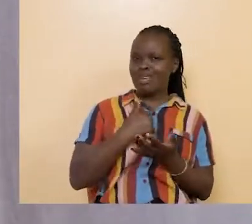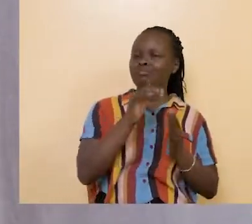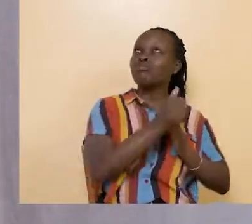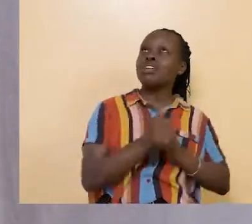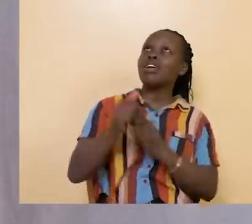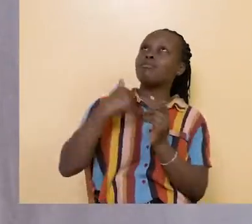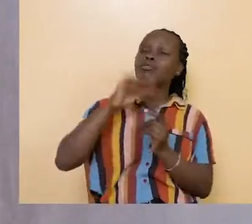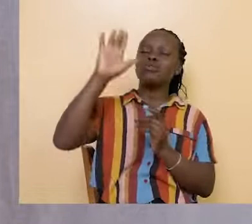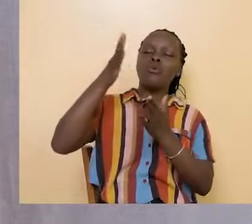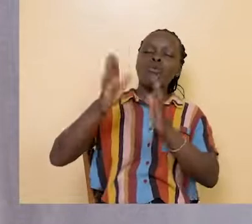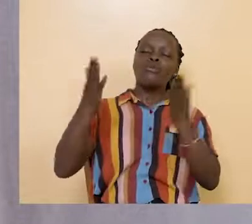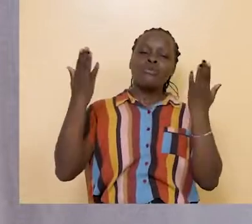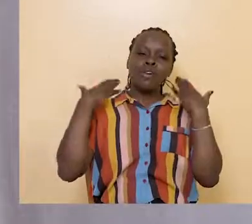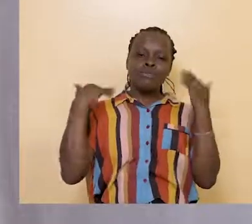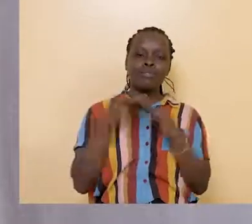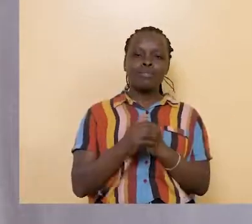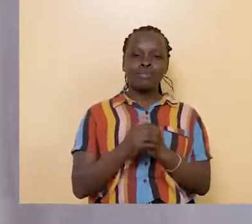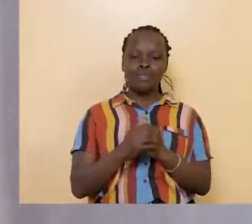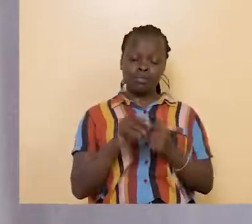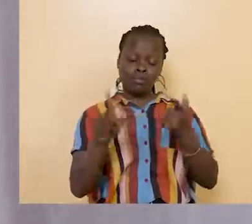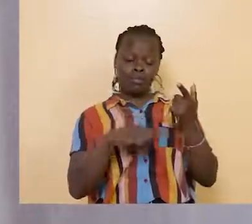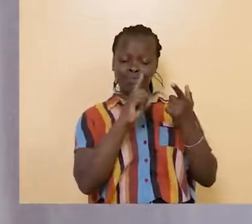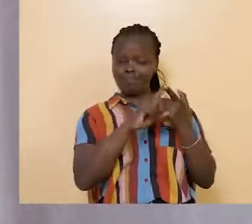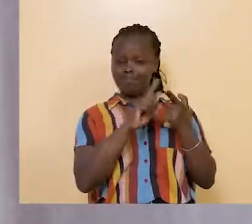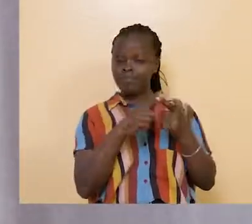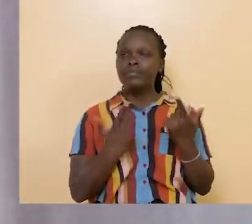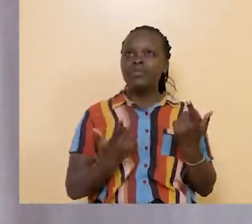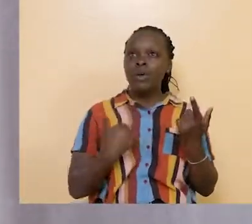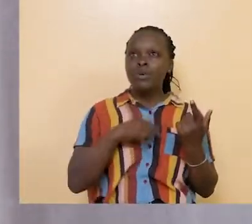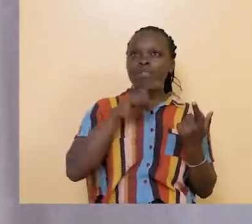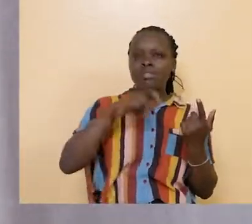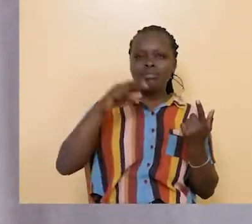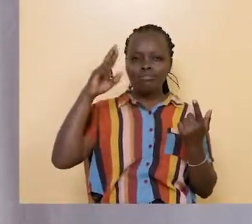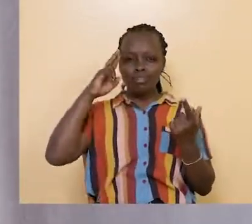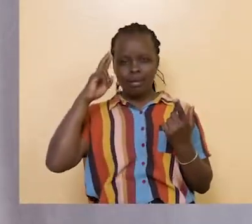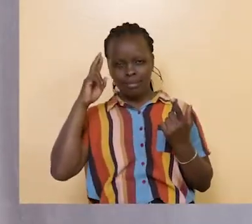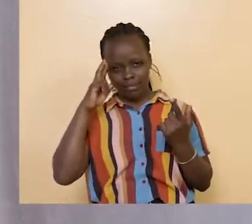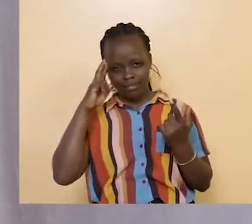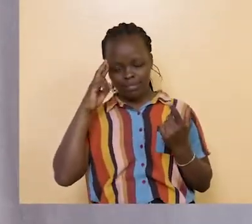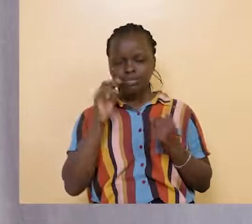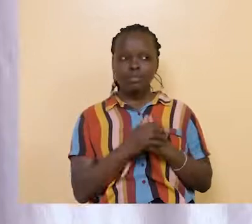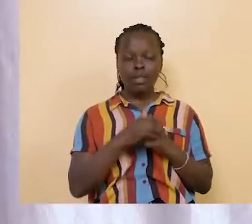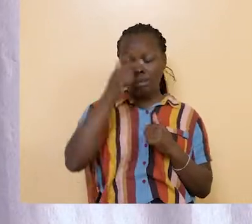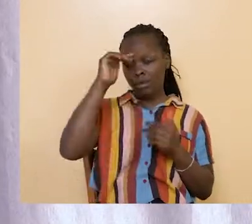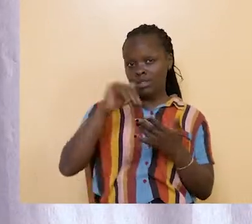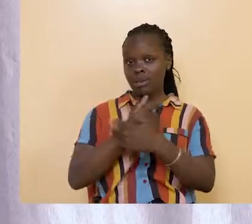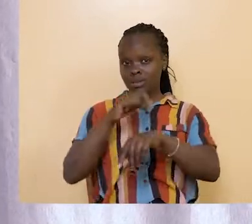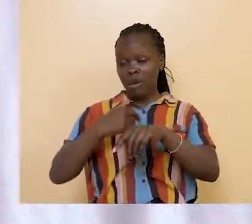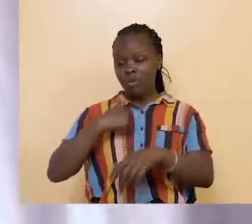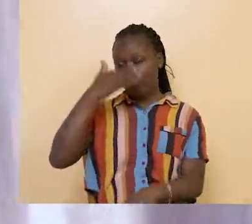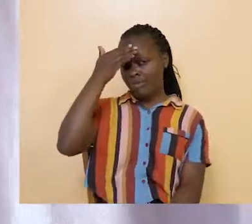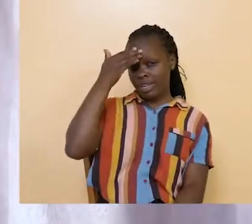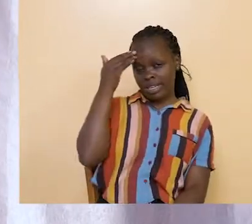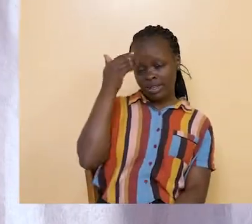to your way everlasting. But the second thing that we need to do is that we need to remember, because sometimes we